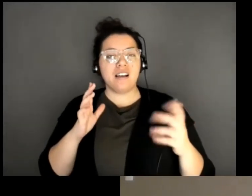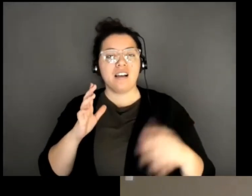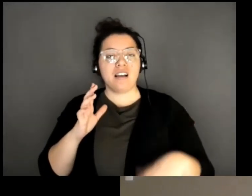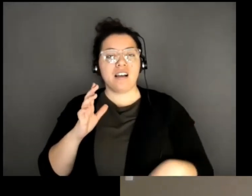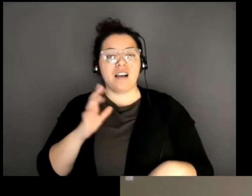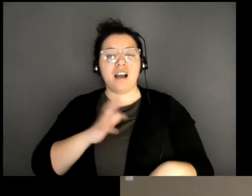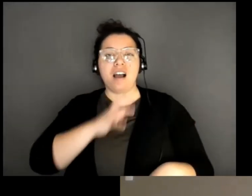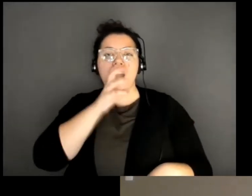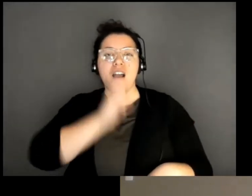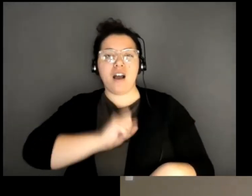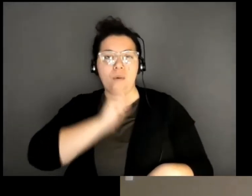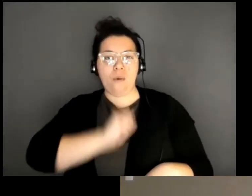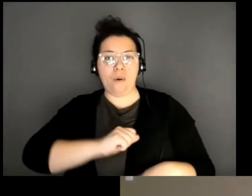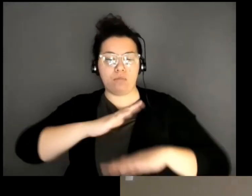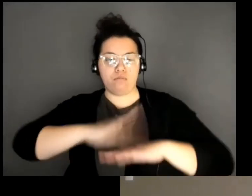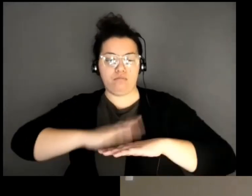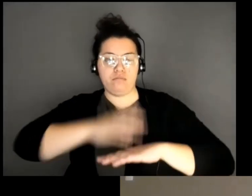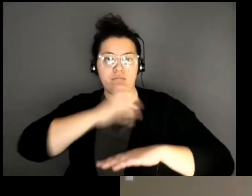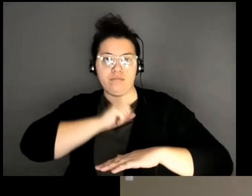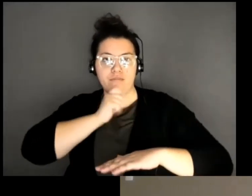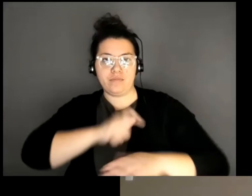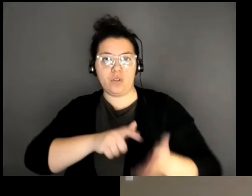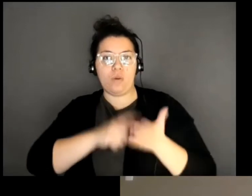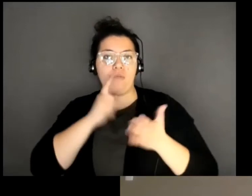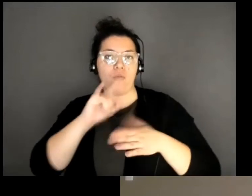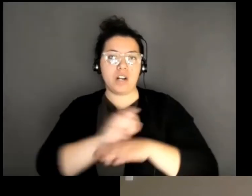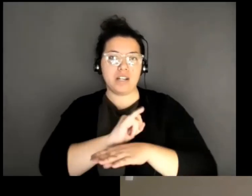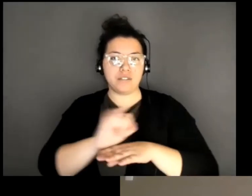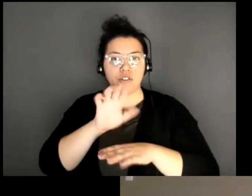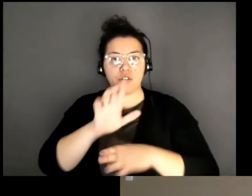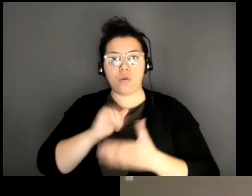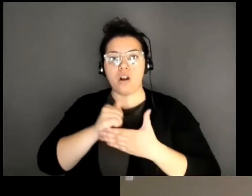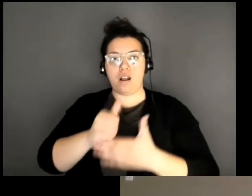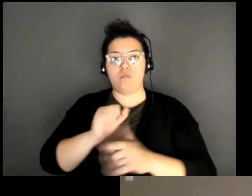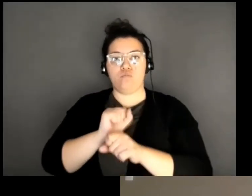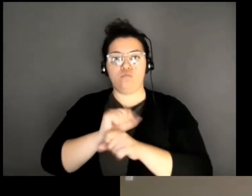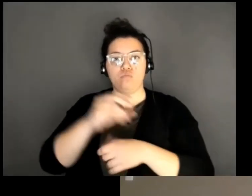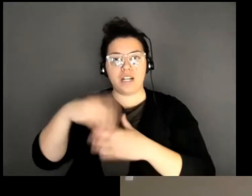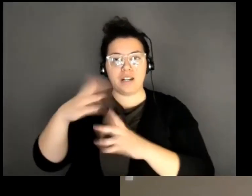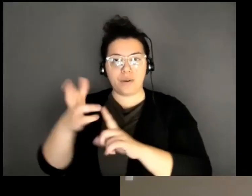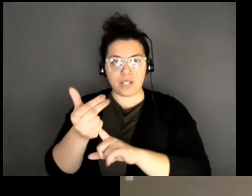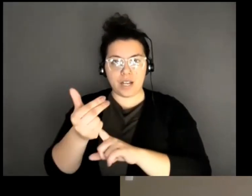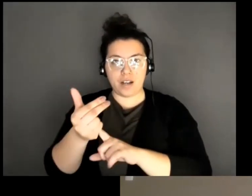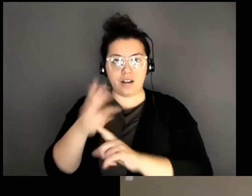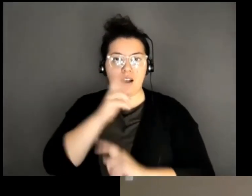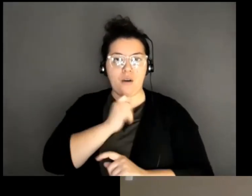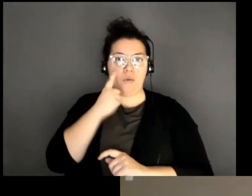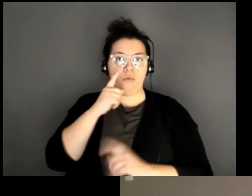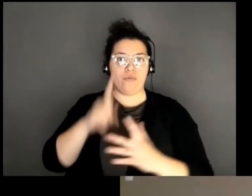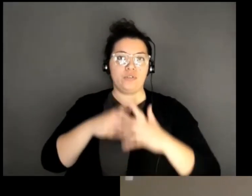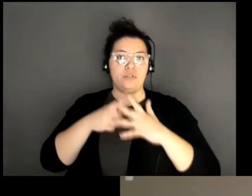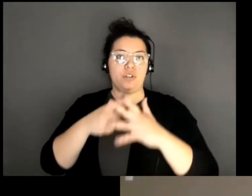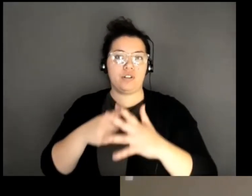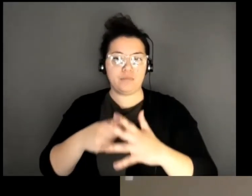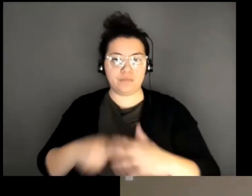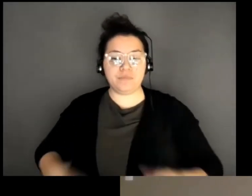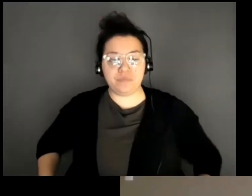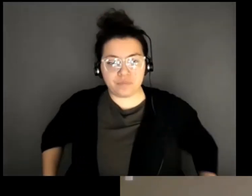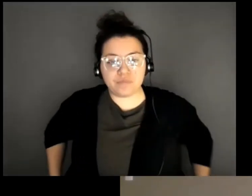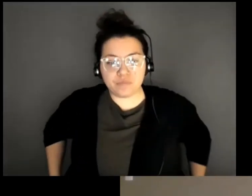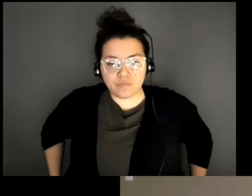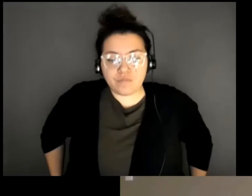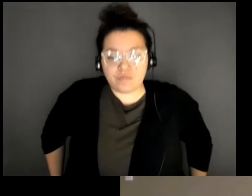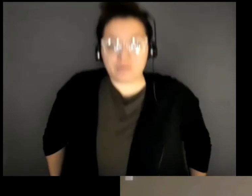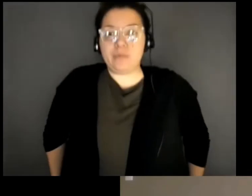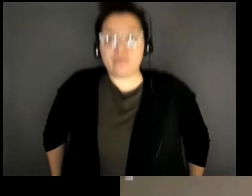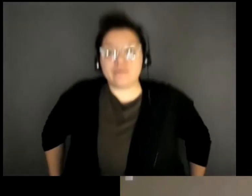be an intern or to help at the hotel? When can you start? Sure. So a lot of it depends on